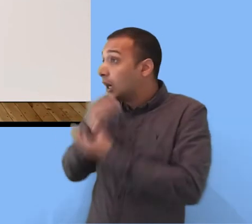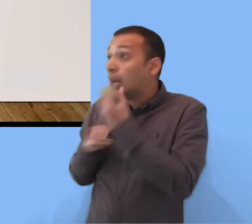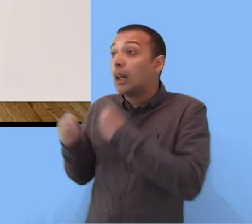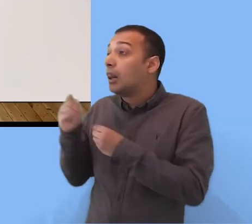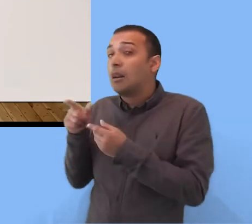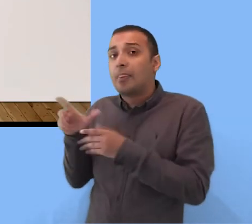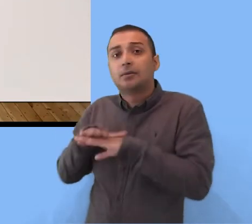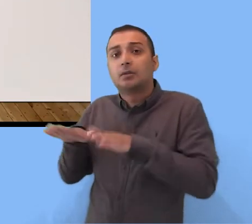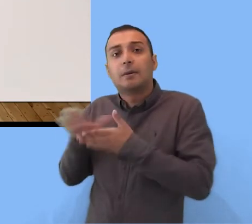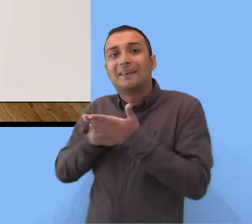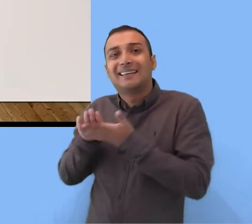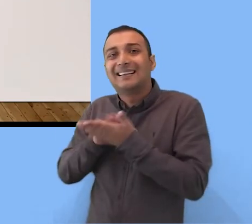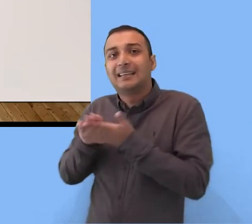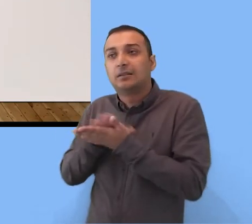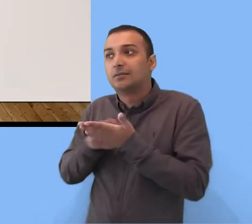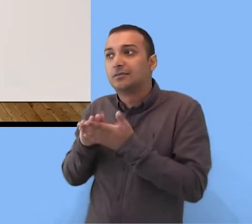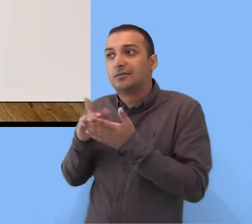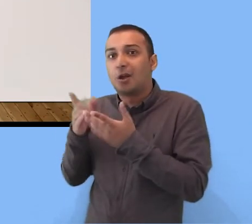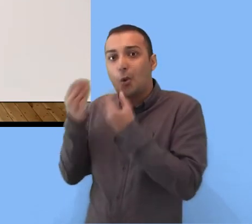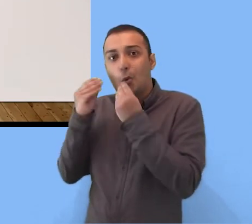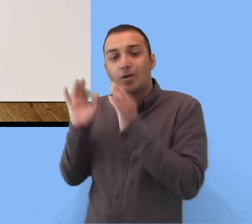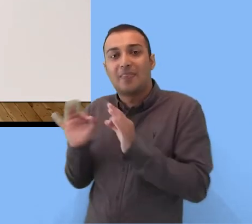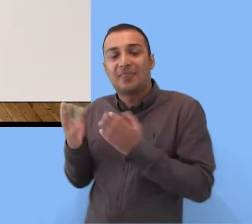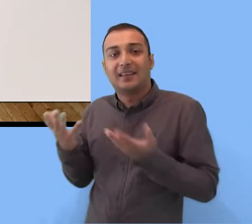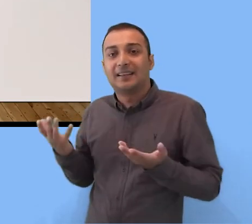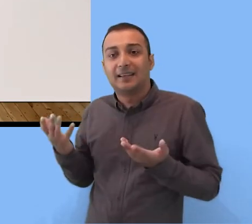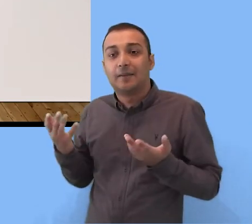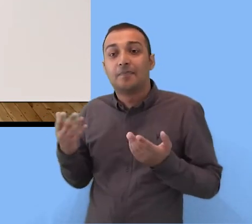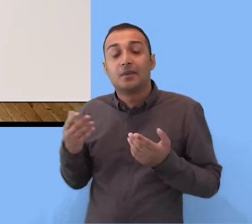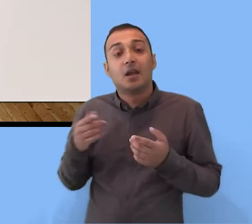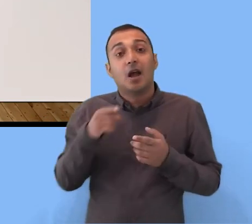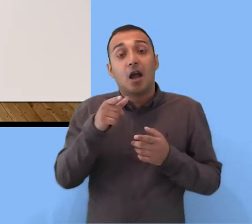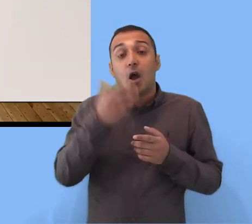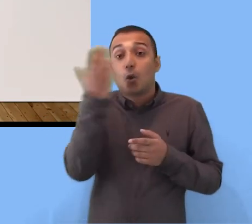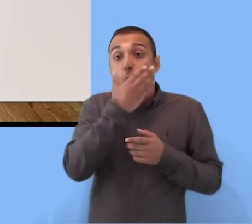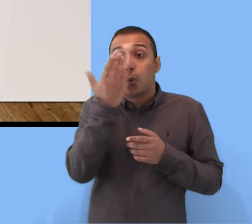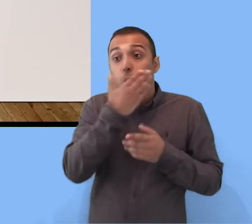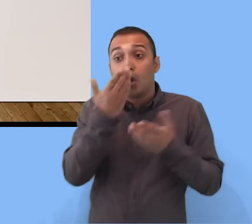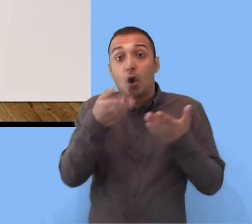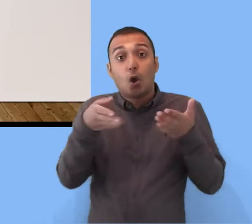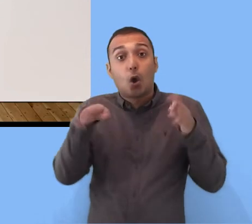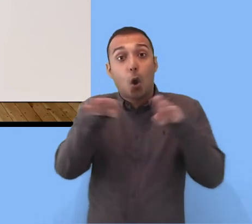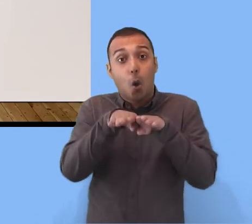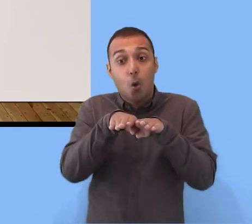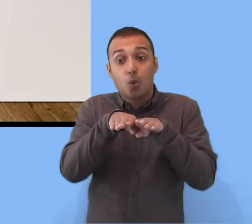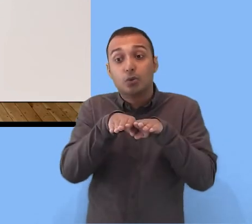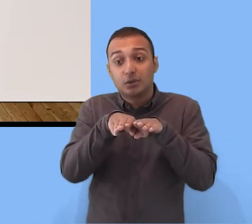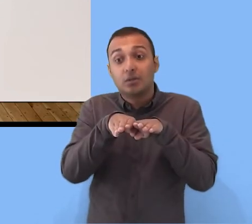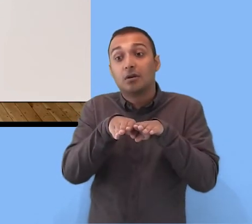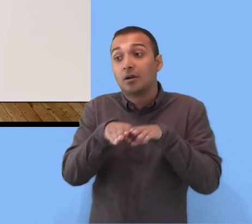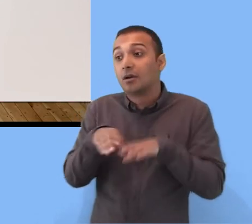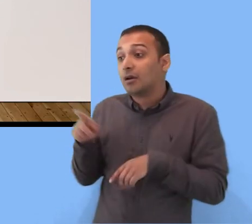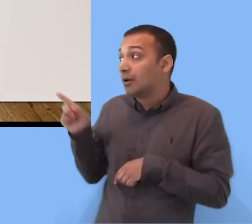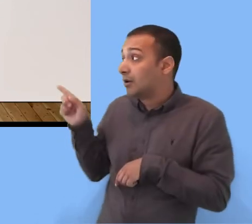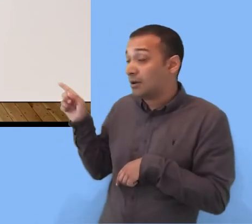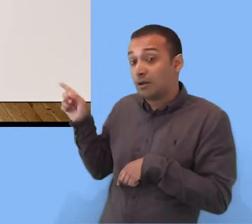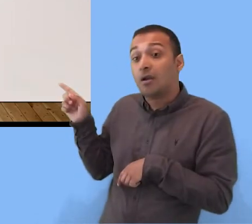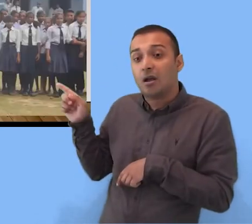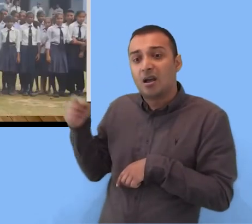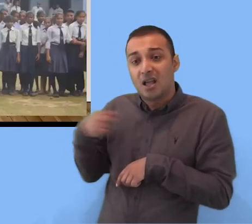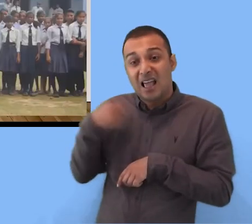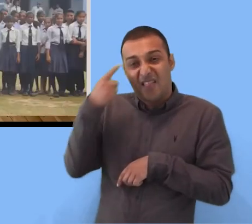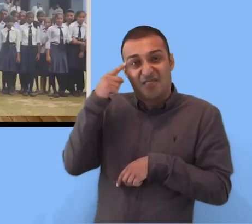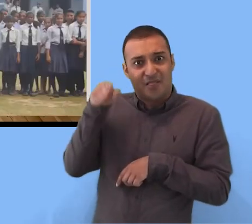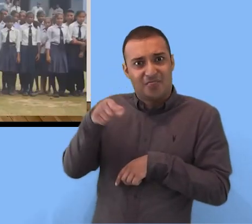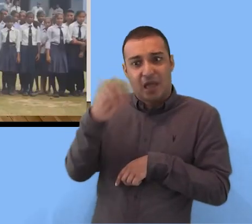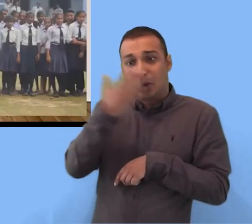We talk about schools being closed as though this were the school. And I would like to point out that I think that's down the road from my grandmother's